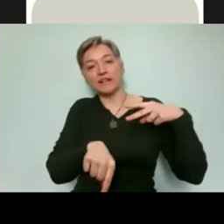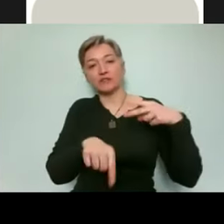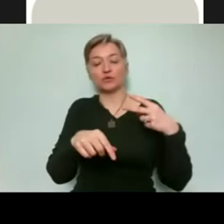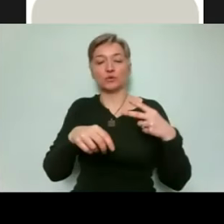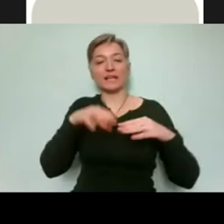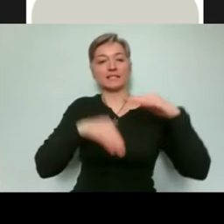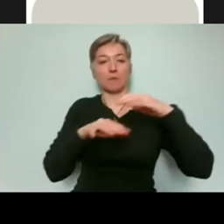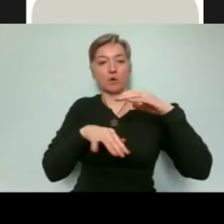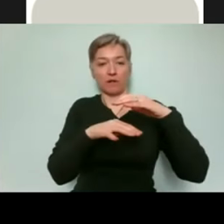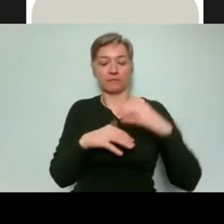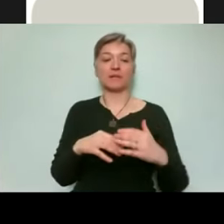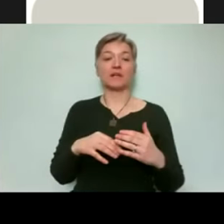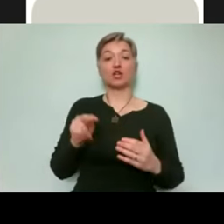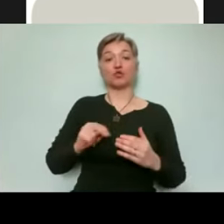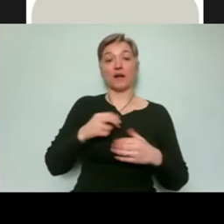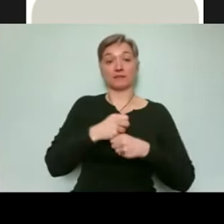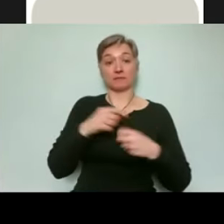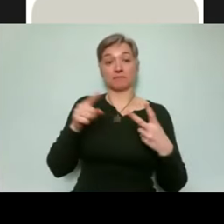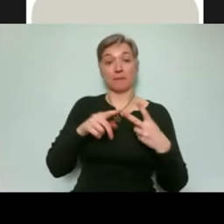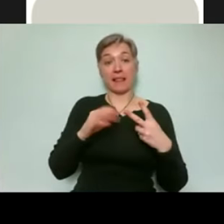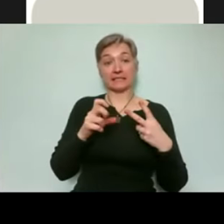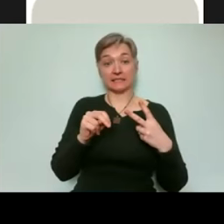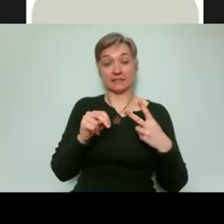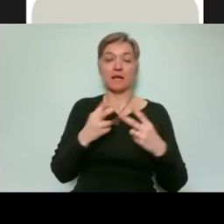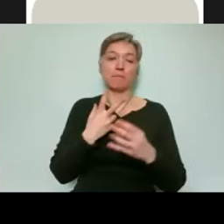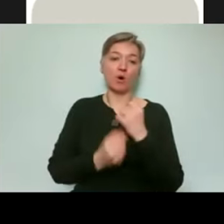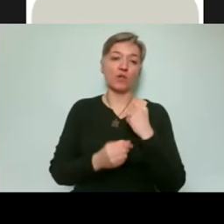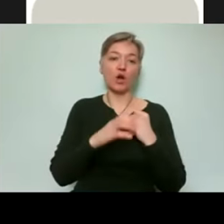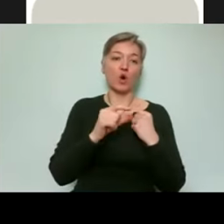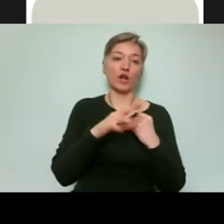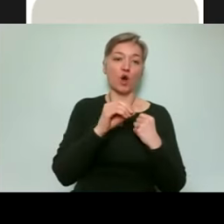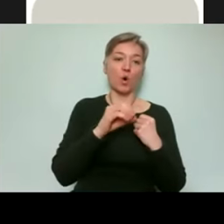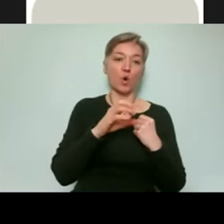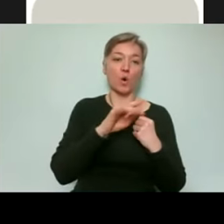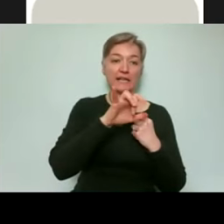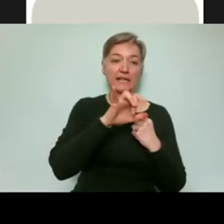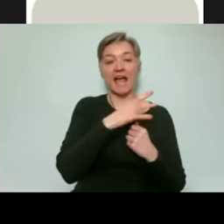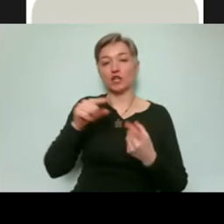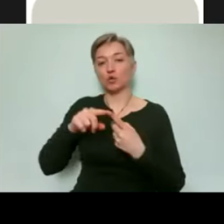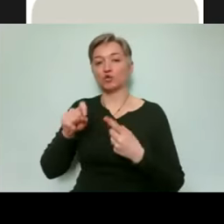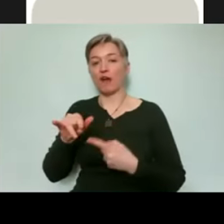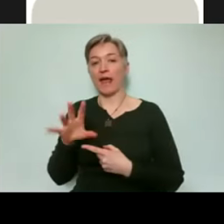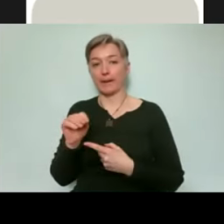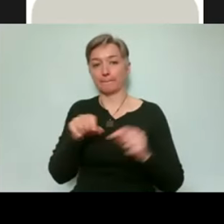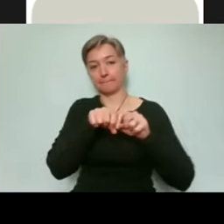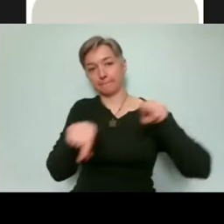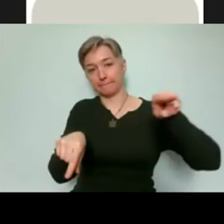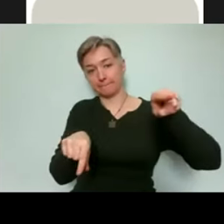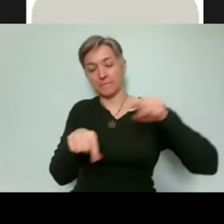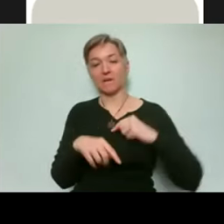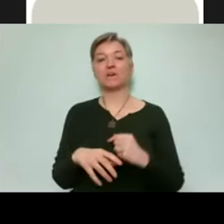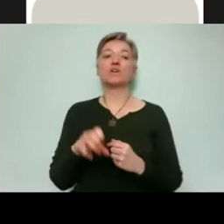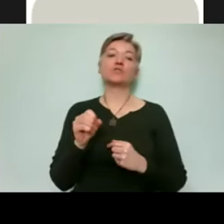that express plexin project both corticocortically and also to the striatum. So these are quite different groups of cells, both in terms